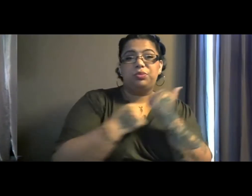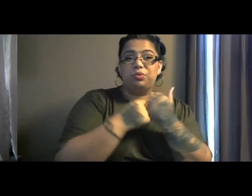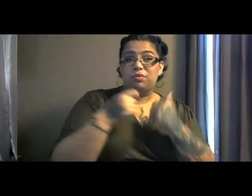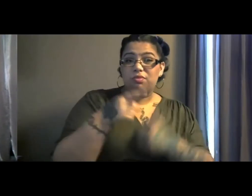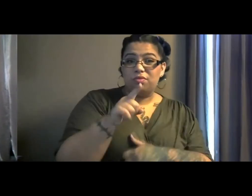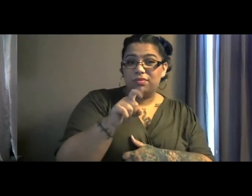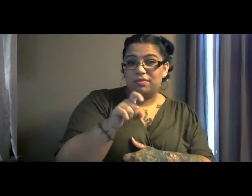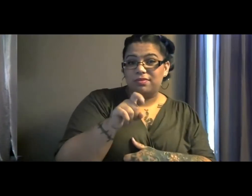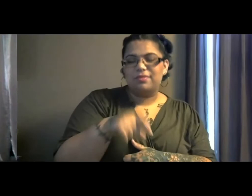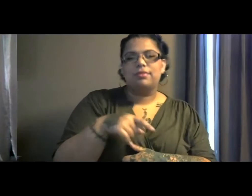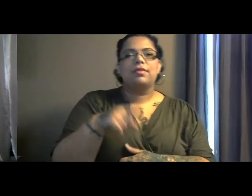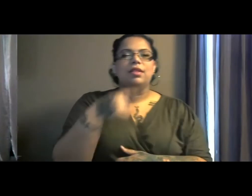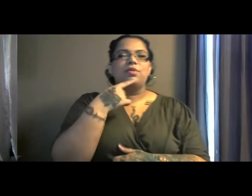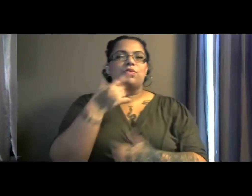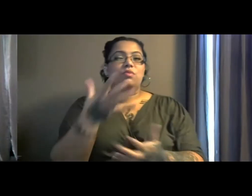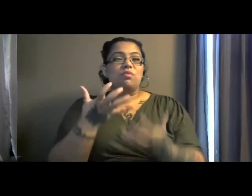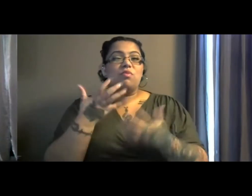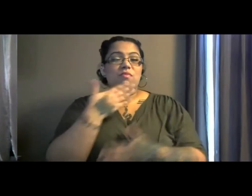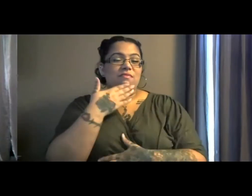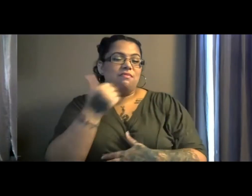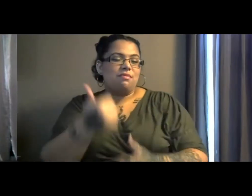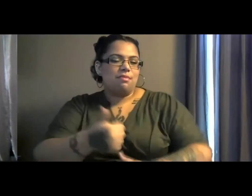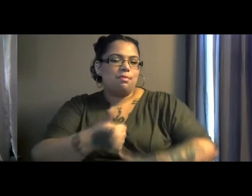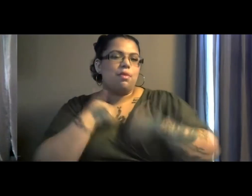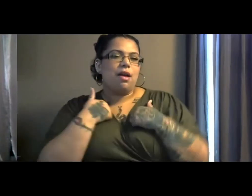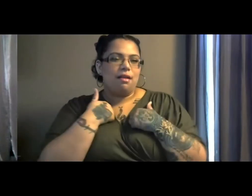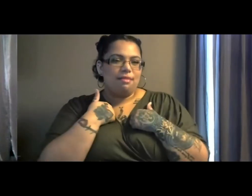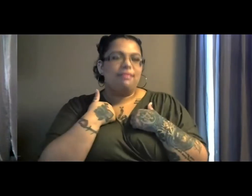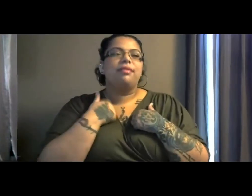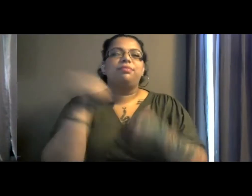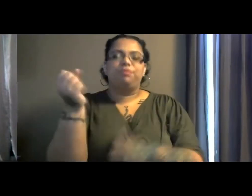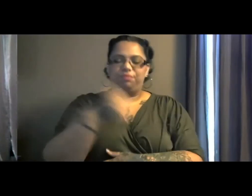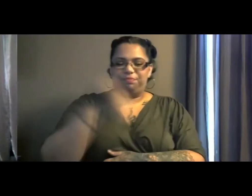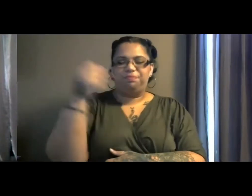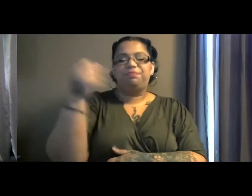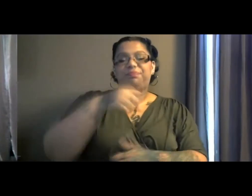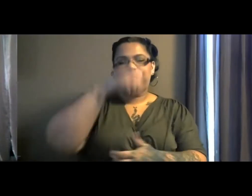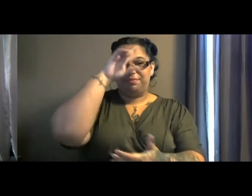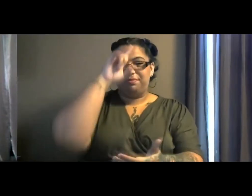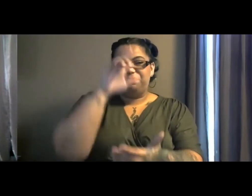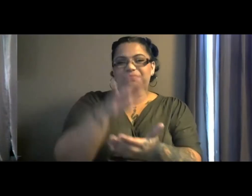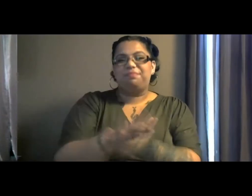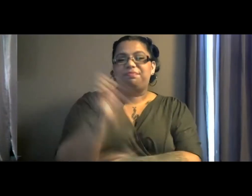side. Just say you want a better life, you better believe